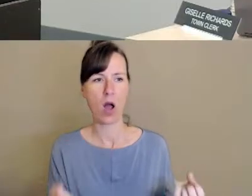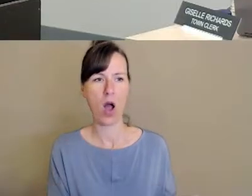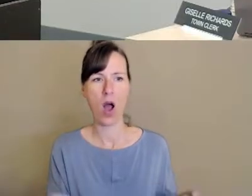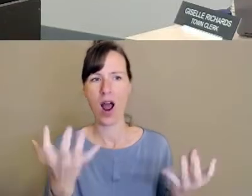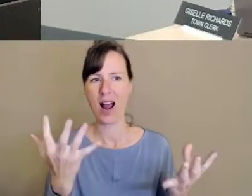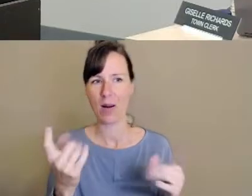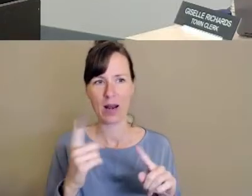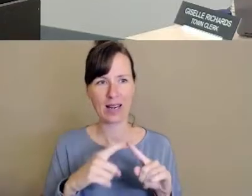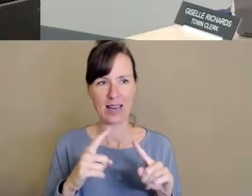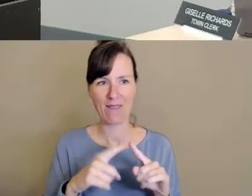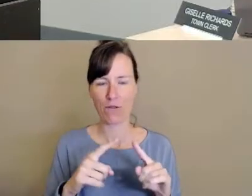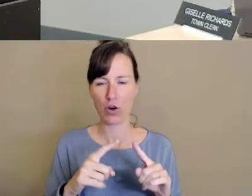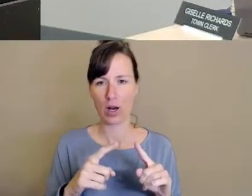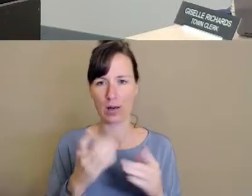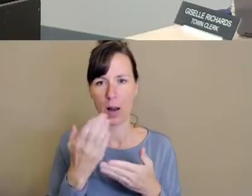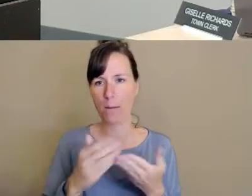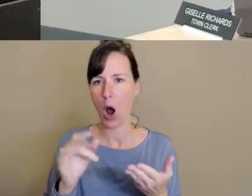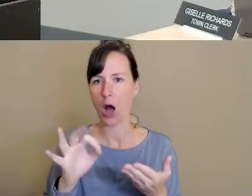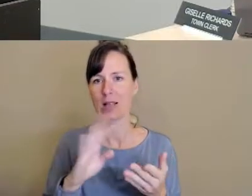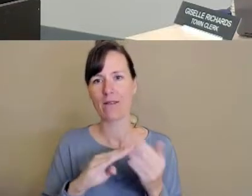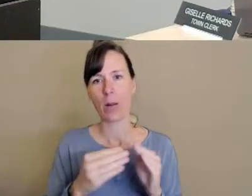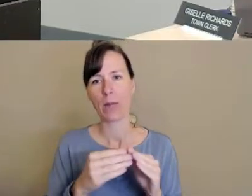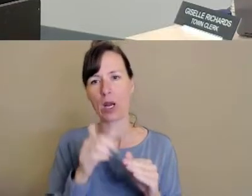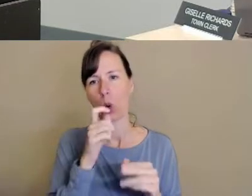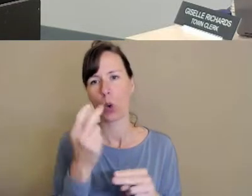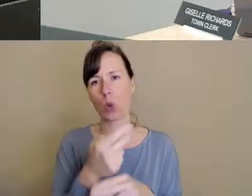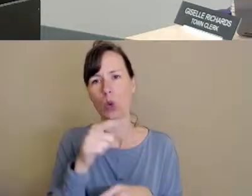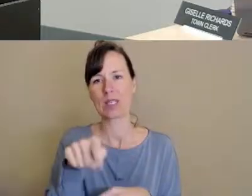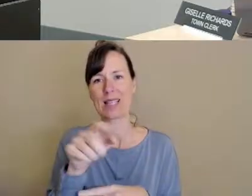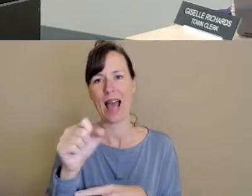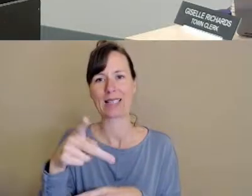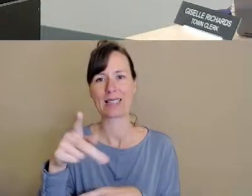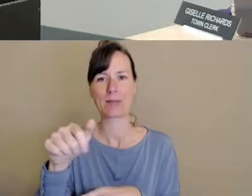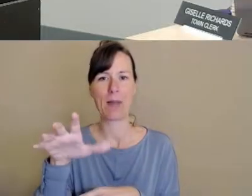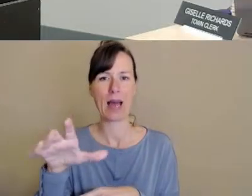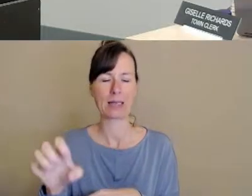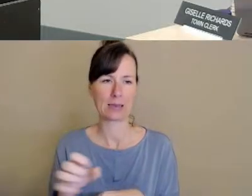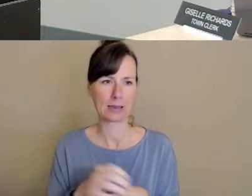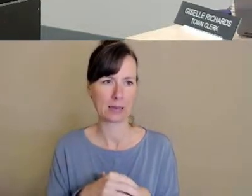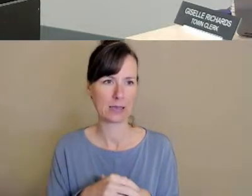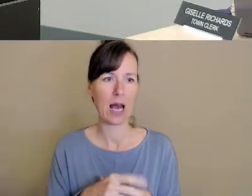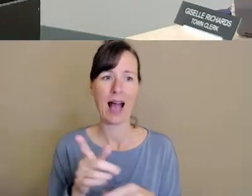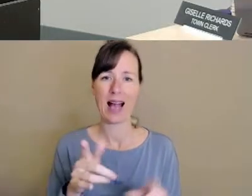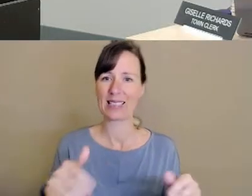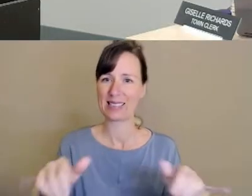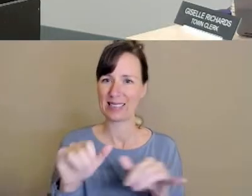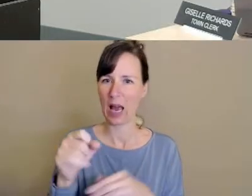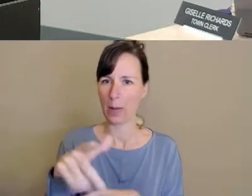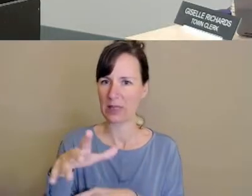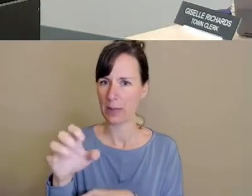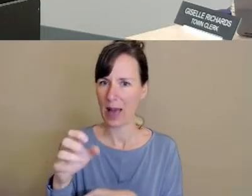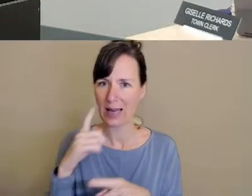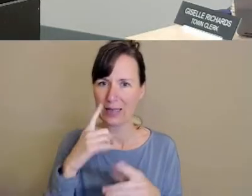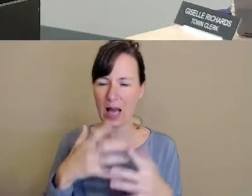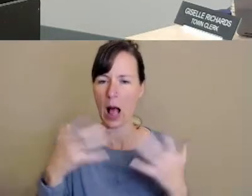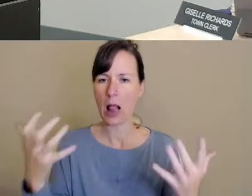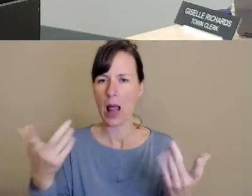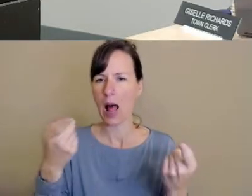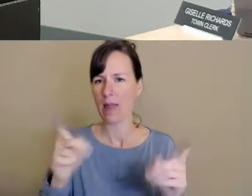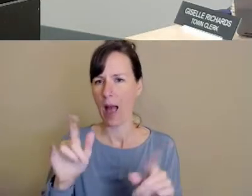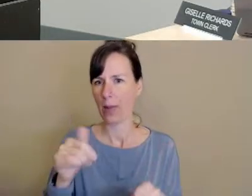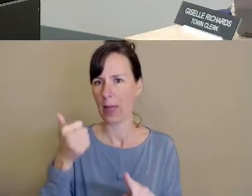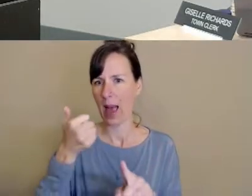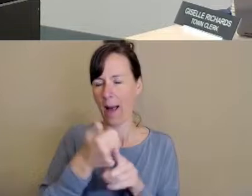elements of community that use that space in multiple ways. And in that same space, just because there was a lot that happened that